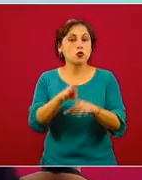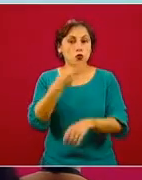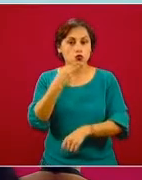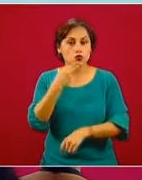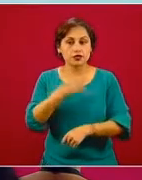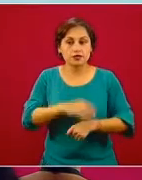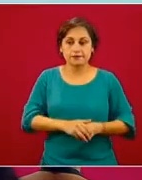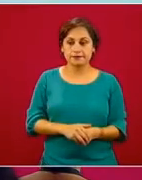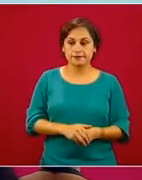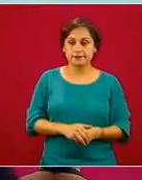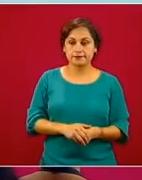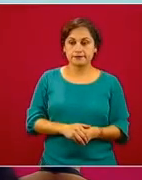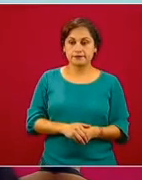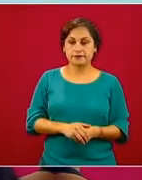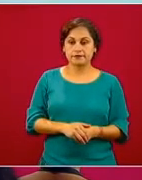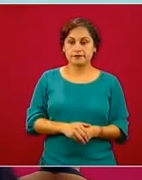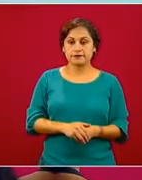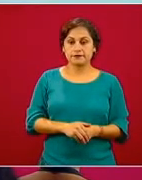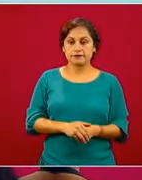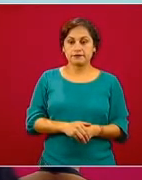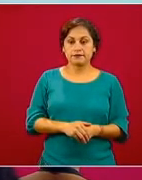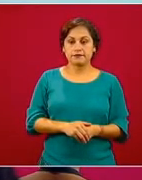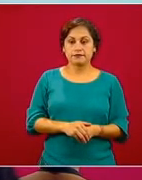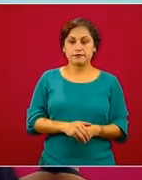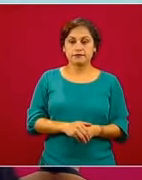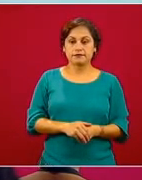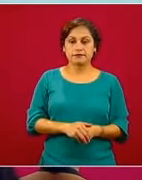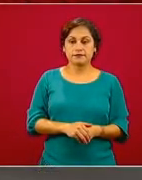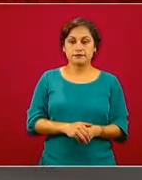section, you can access to all of the technical documents.